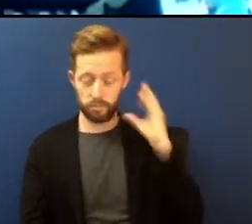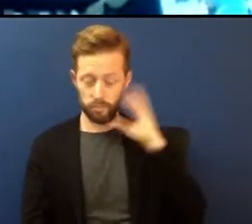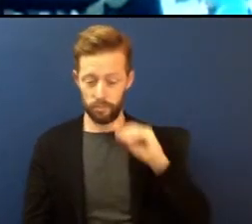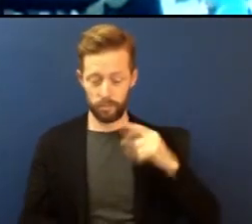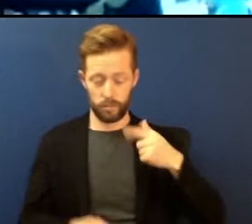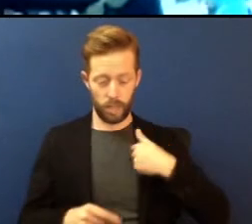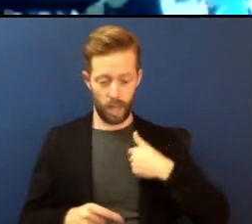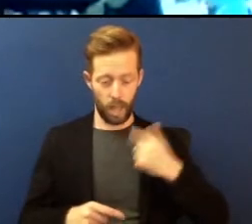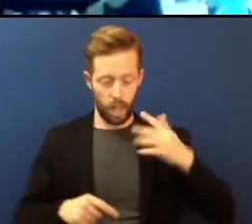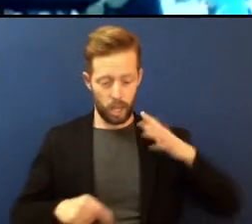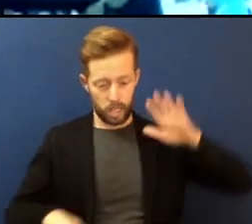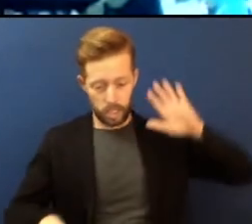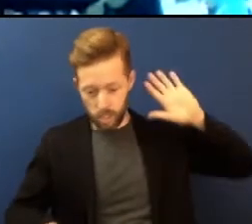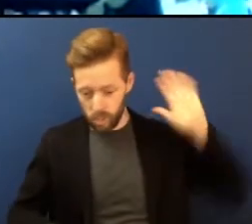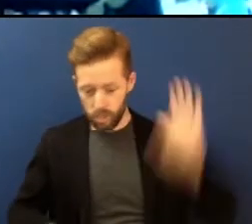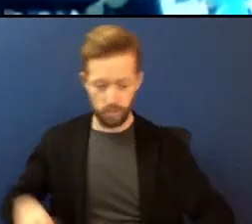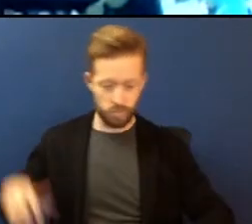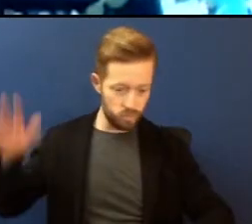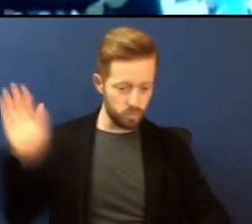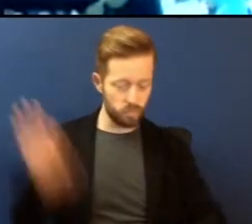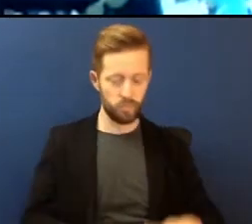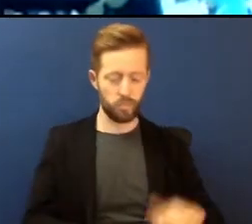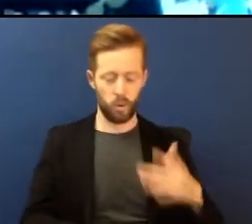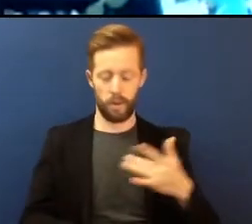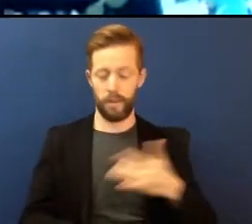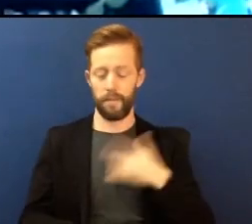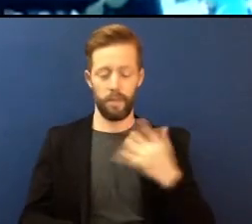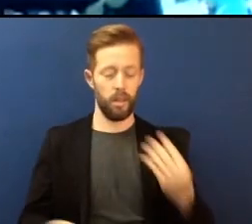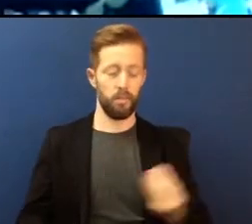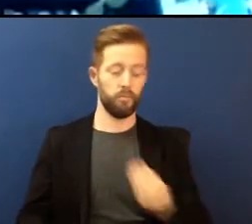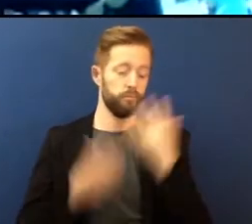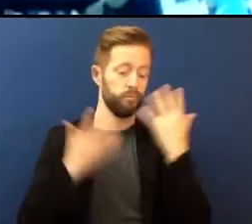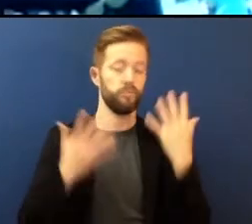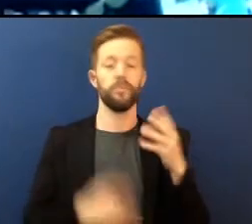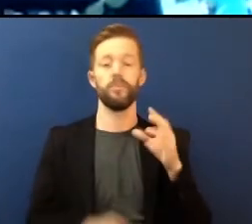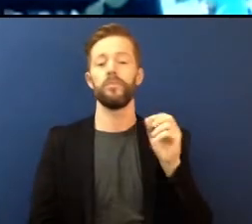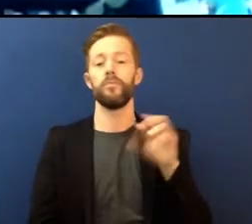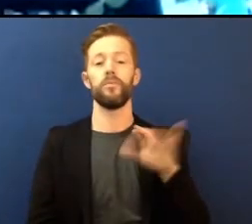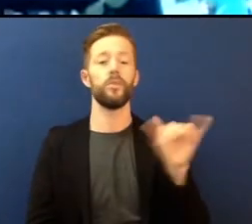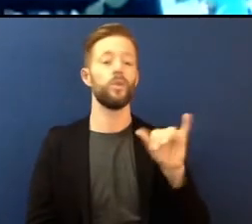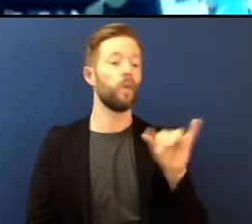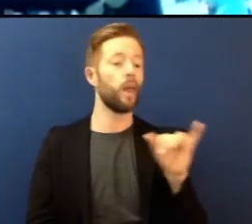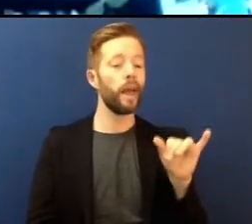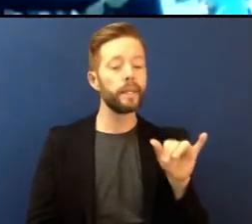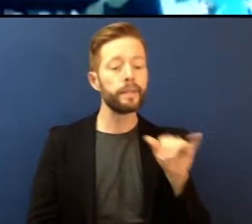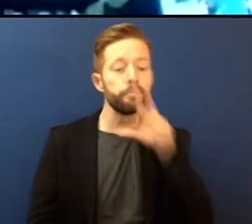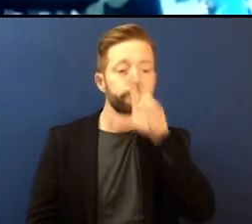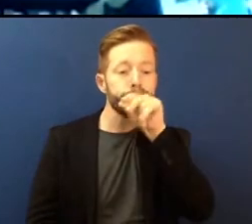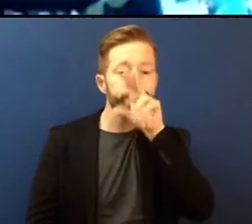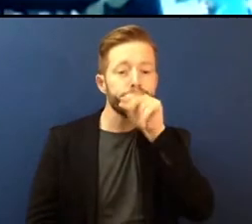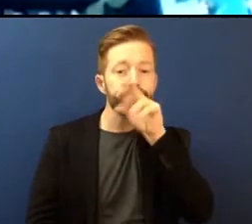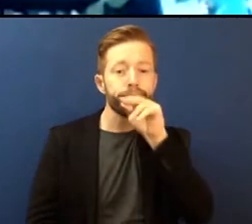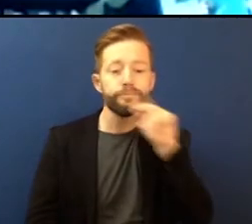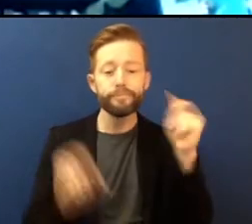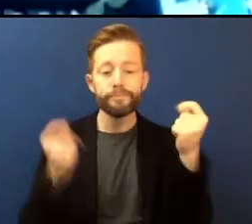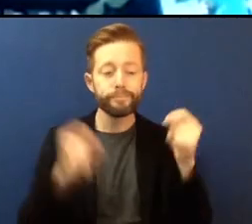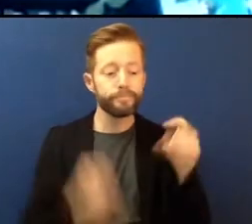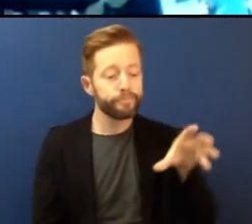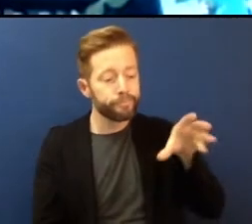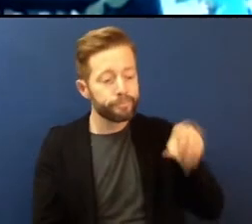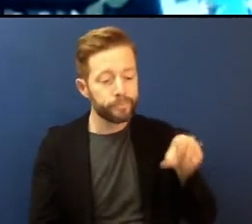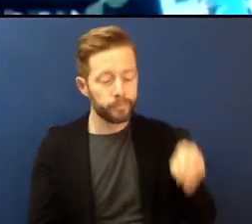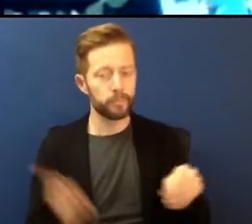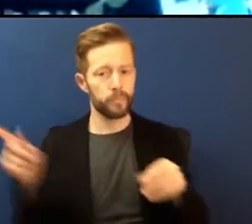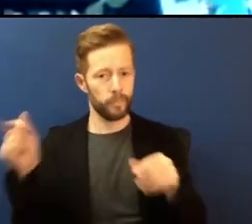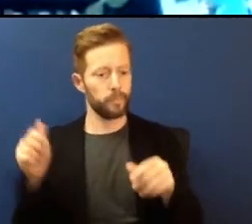directly experiencing in terms of what they're doing or the attributes that they're feeling. Here's a little rubber ducky, you squeeze it, it's soft, it makes a sound.